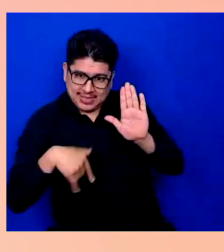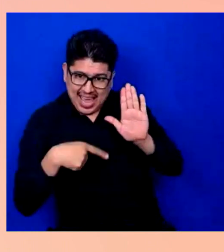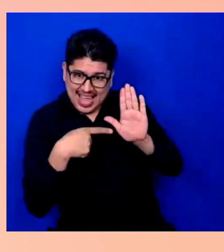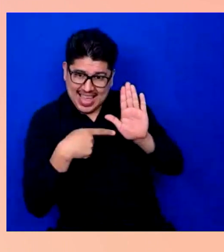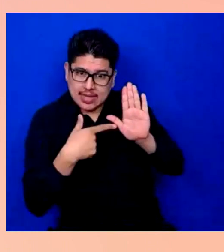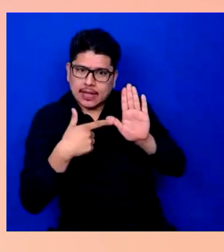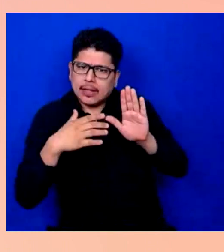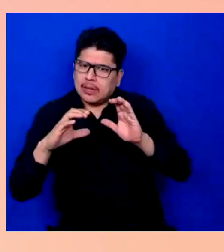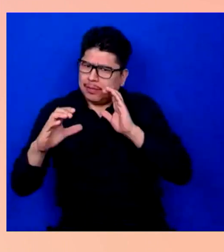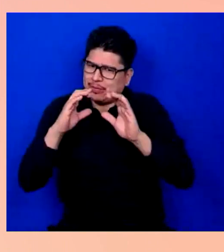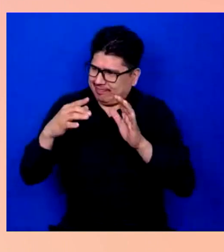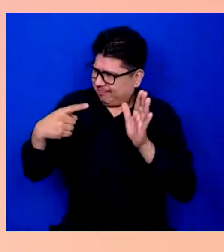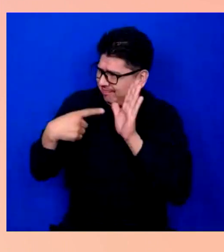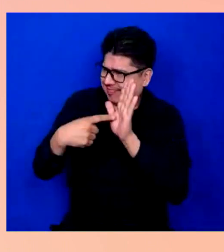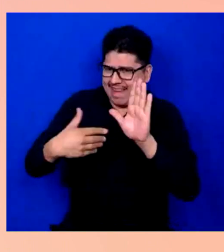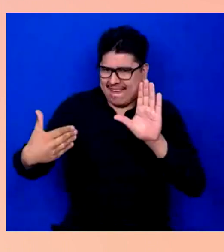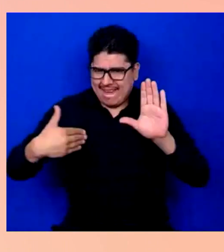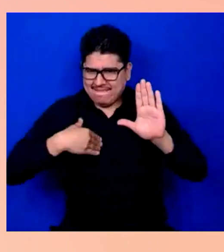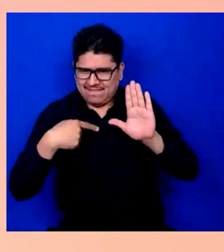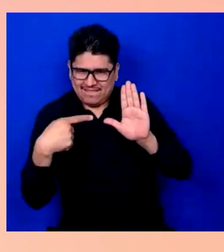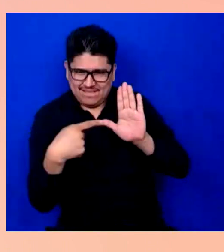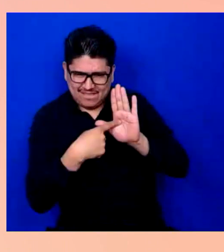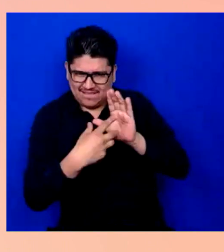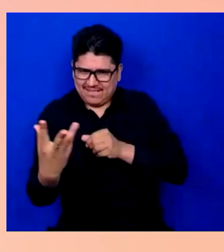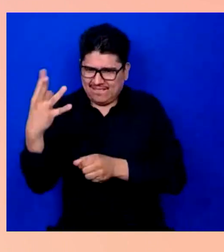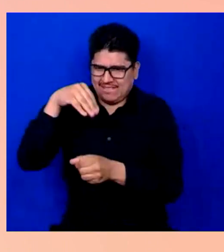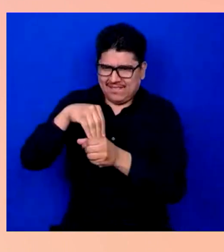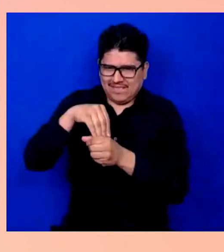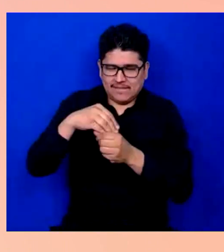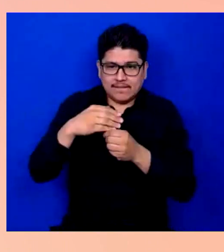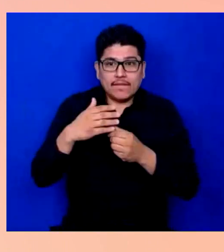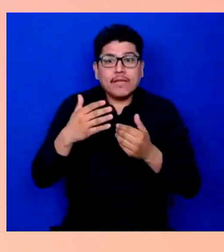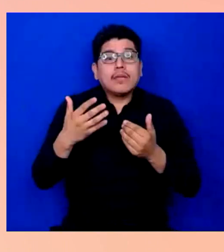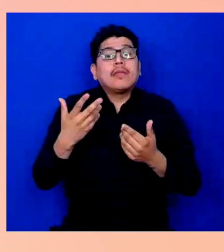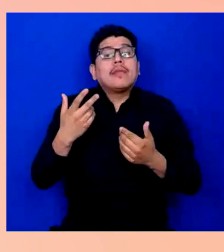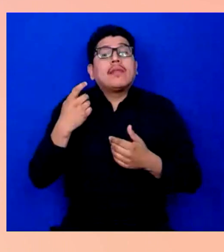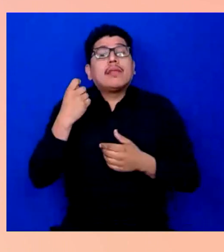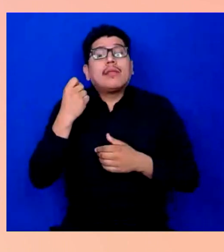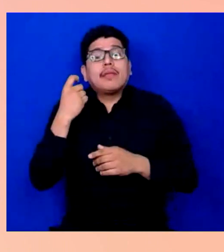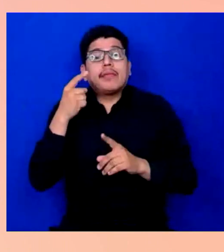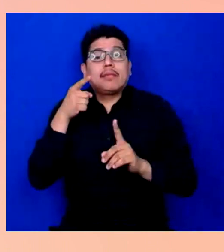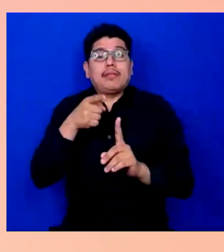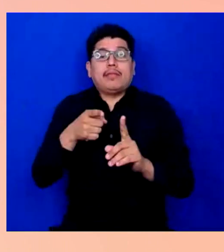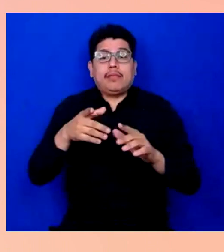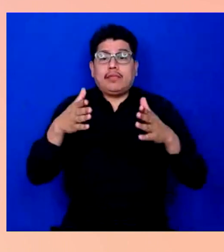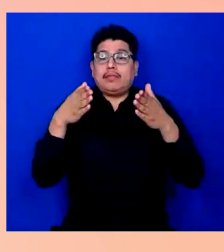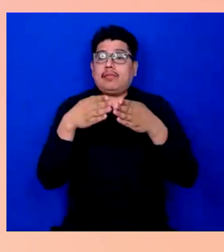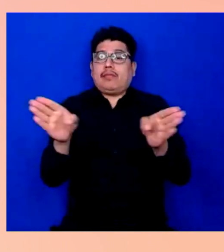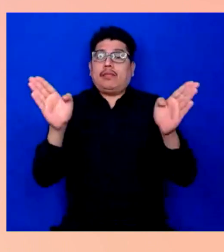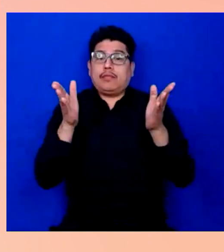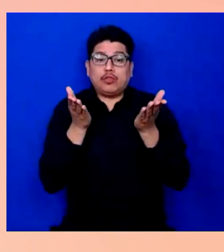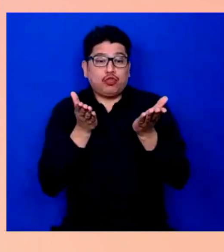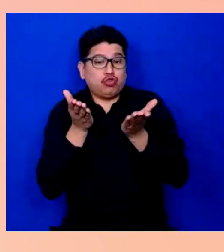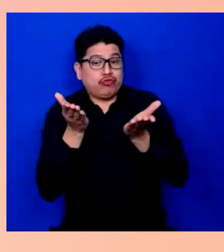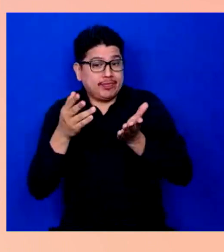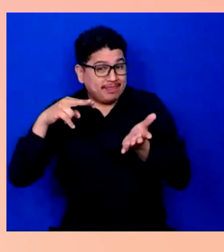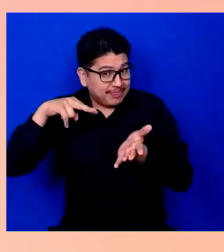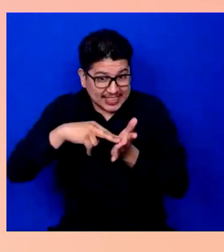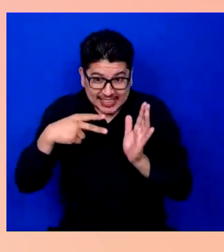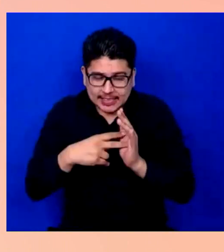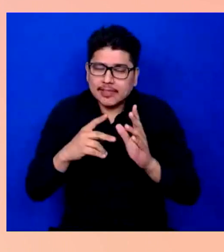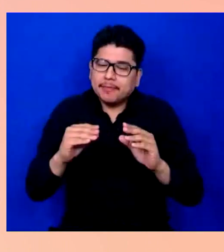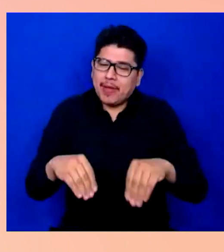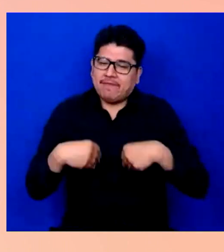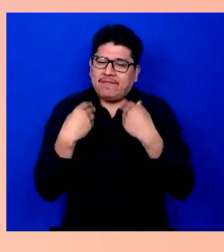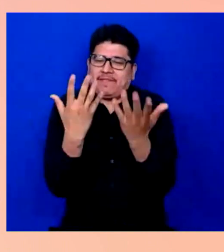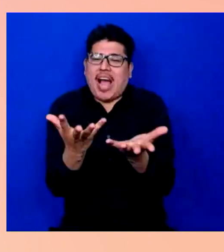we included the obligation as a universal service. Therefore, it must be provided in all countries of